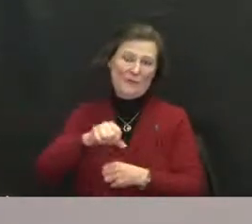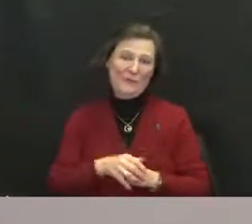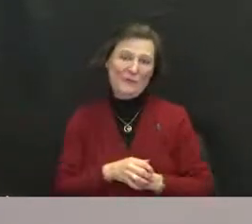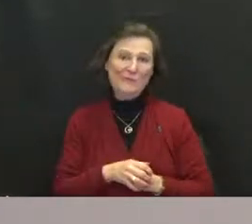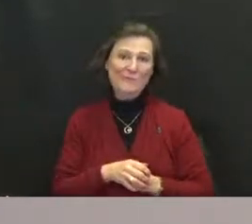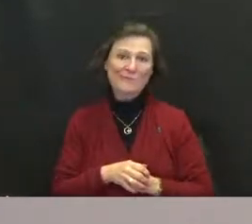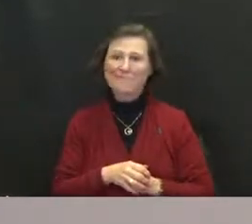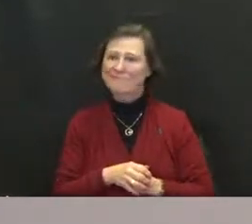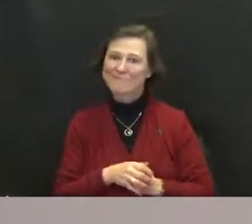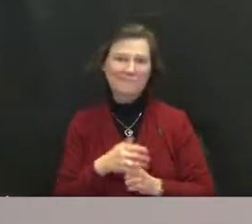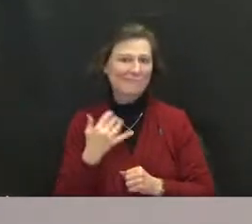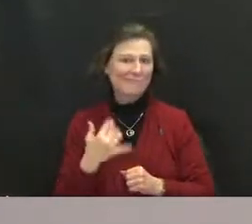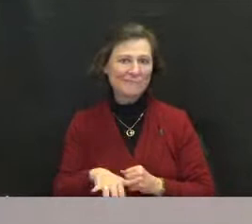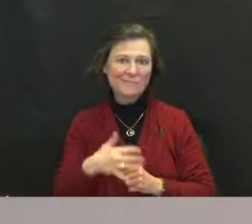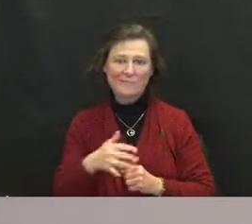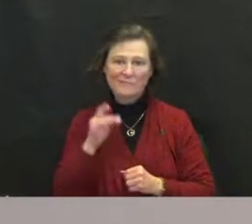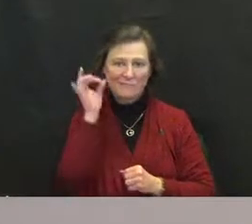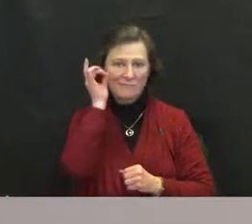What a toll